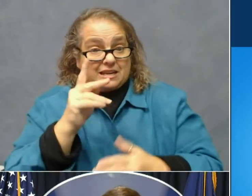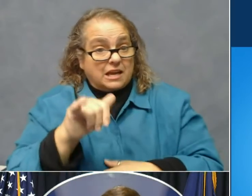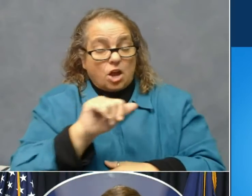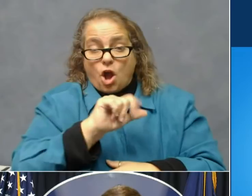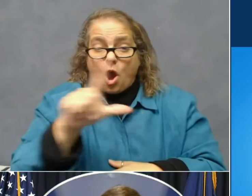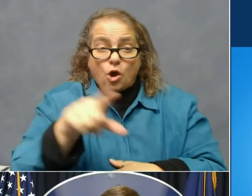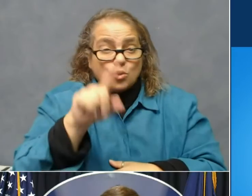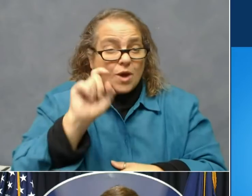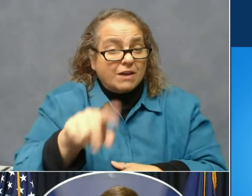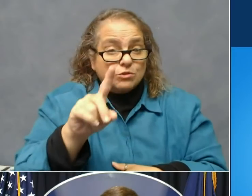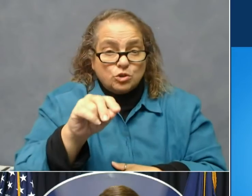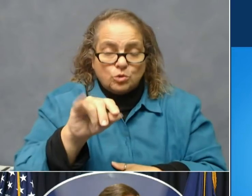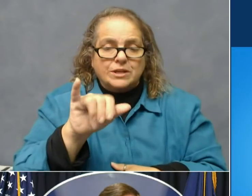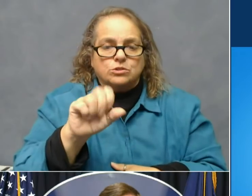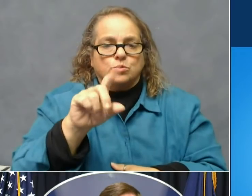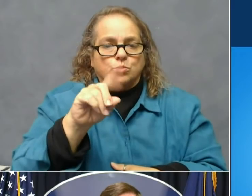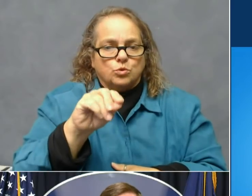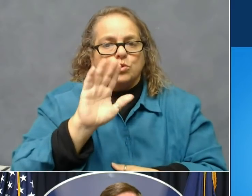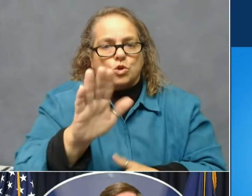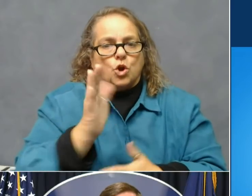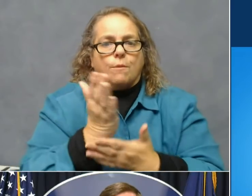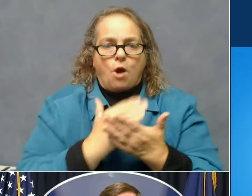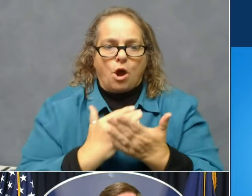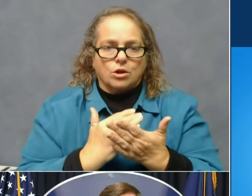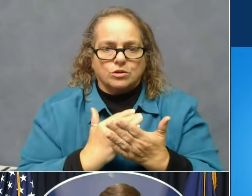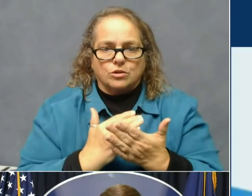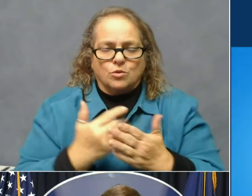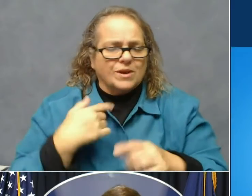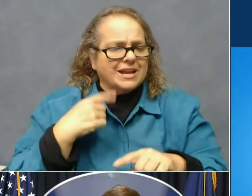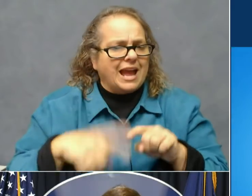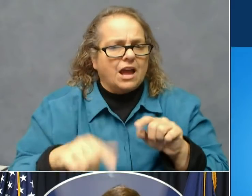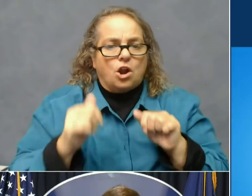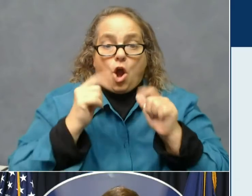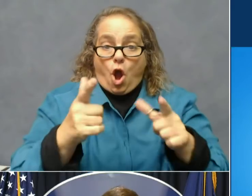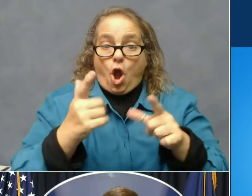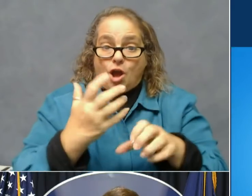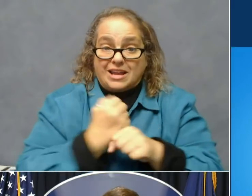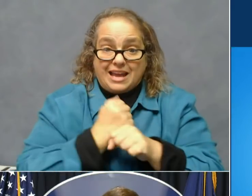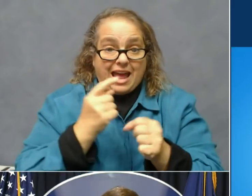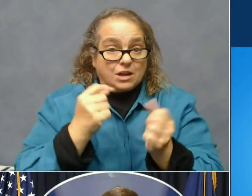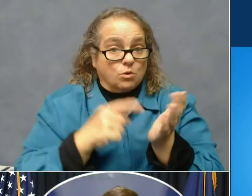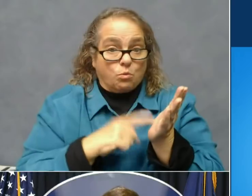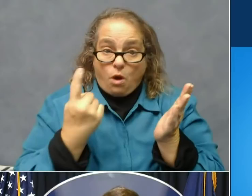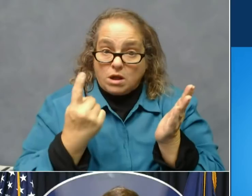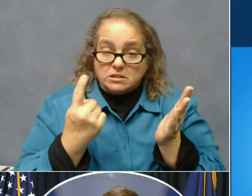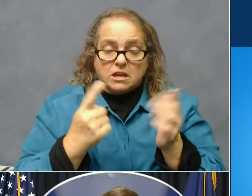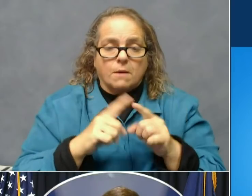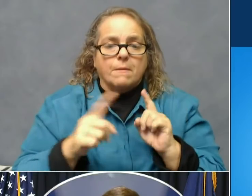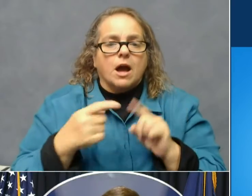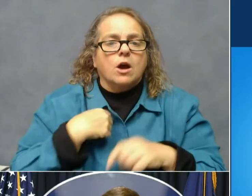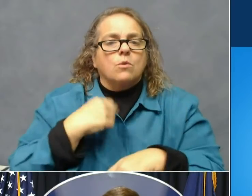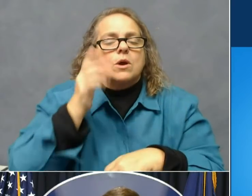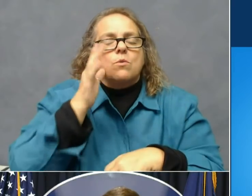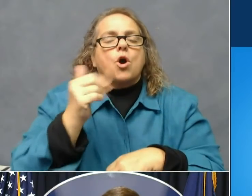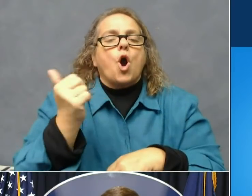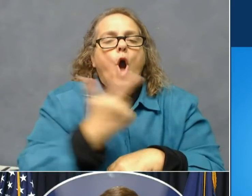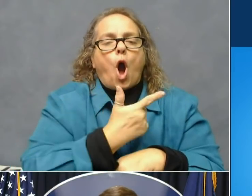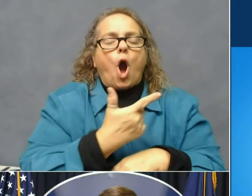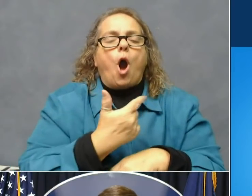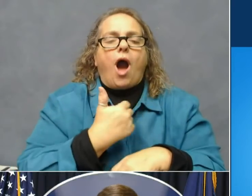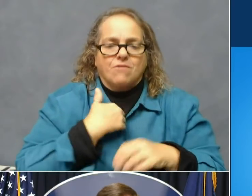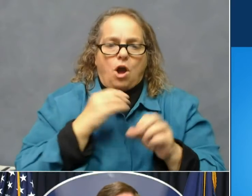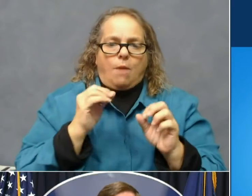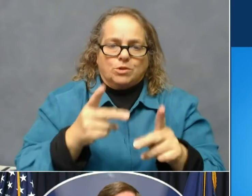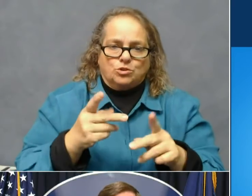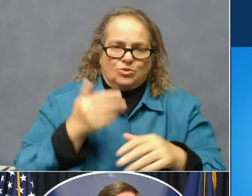is do your part. We can't all get the vaccine at once, but we'll all get a turn. You can find all the facts